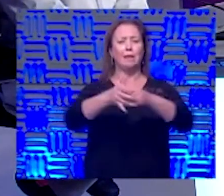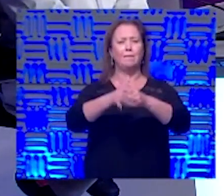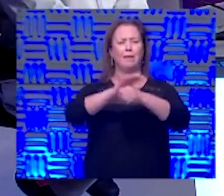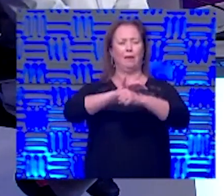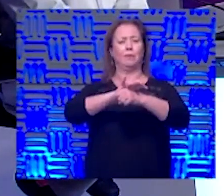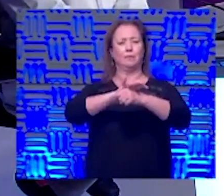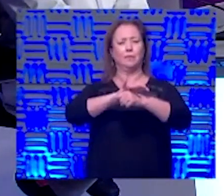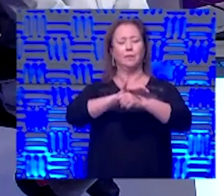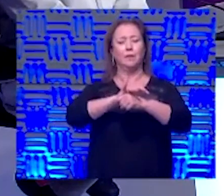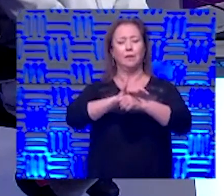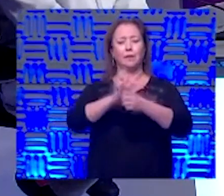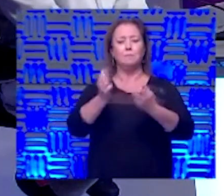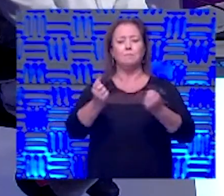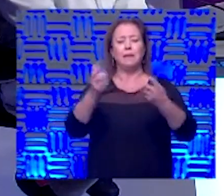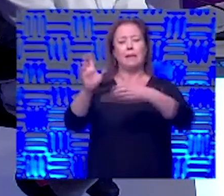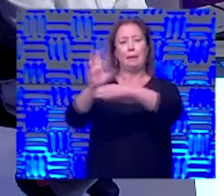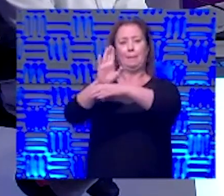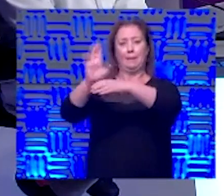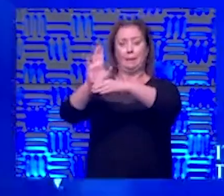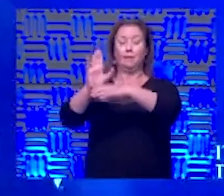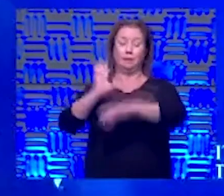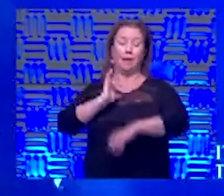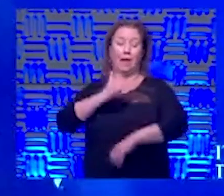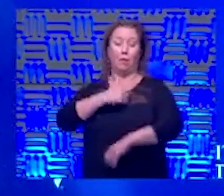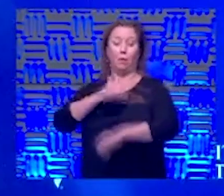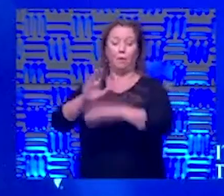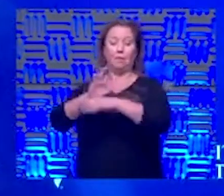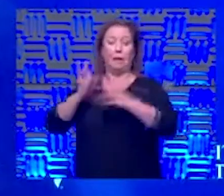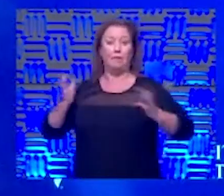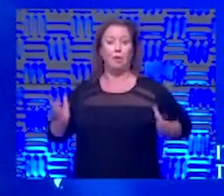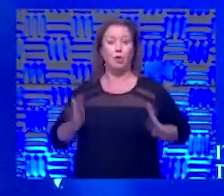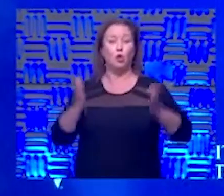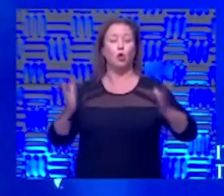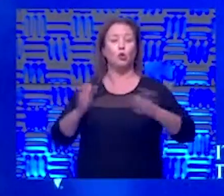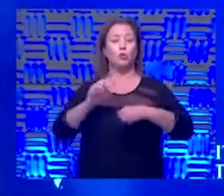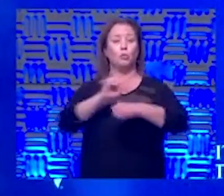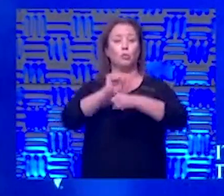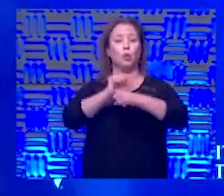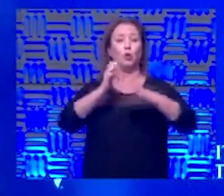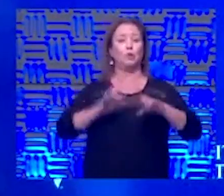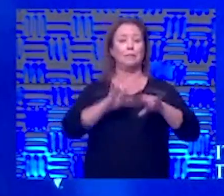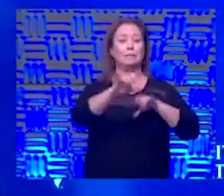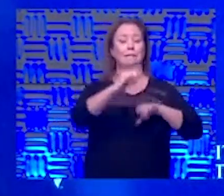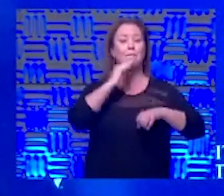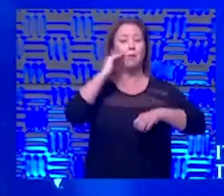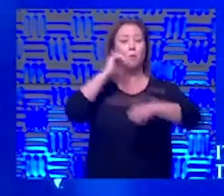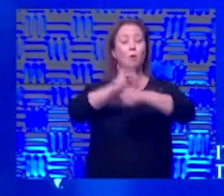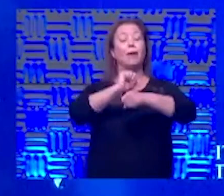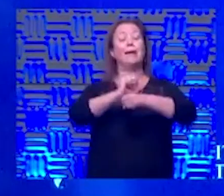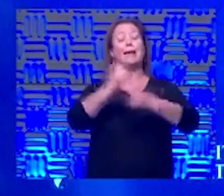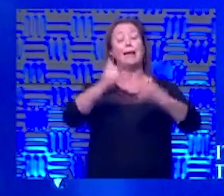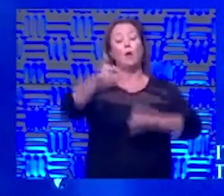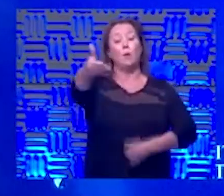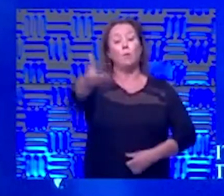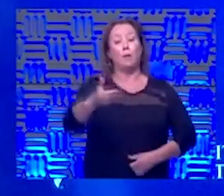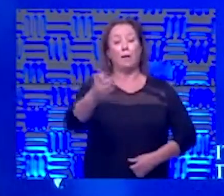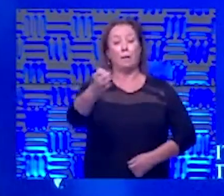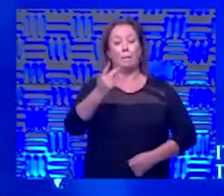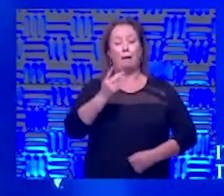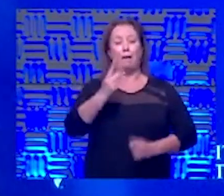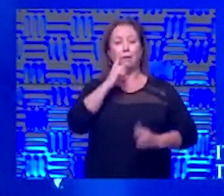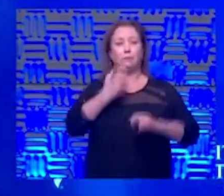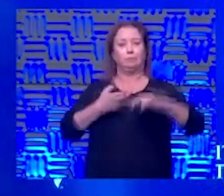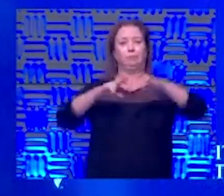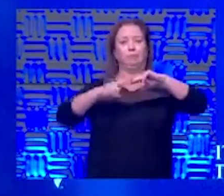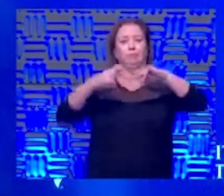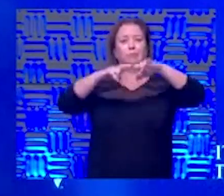and many businesses, including ours, have encouraged some employees to do that. And even as we start encouraging people to get back because we have to ramp up